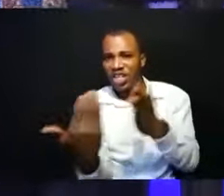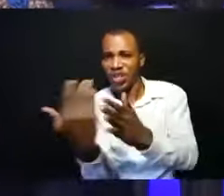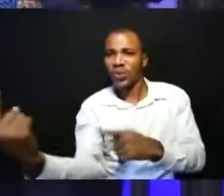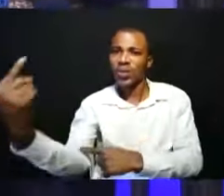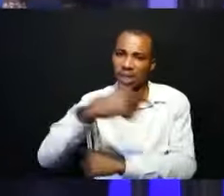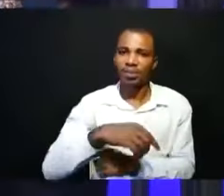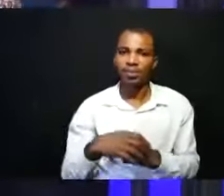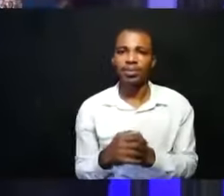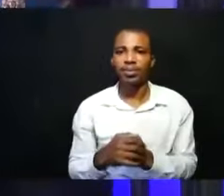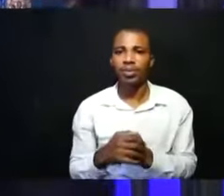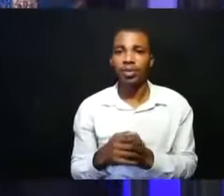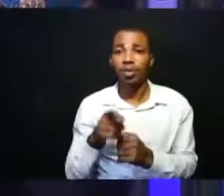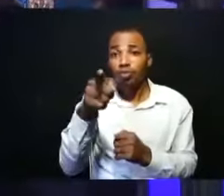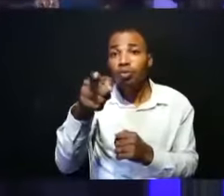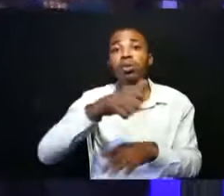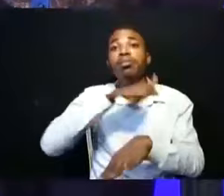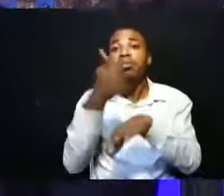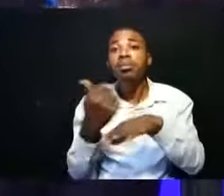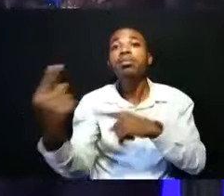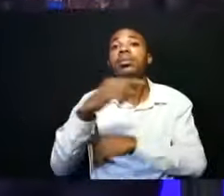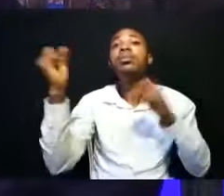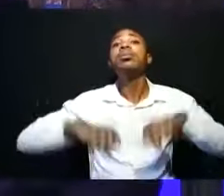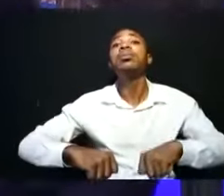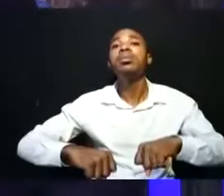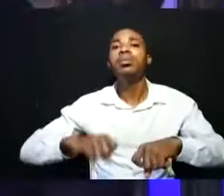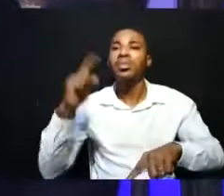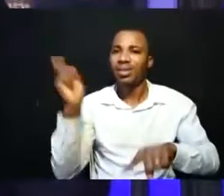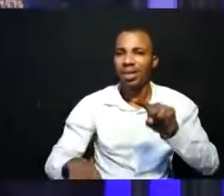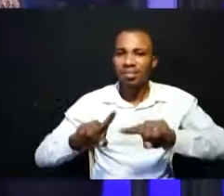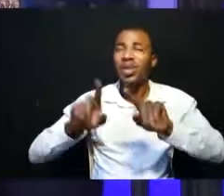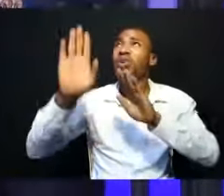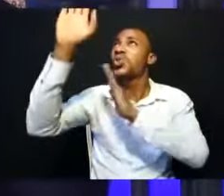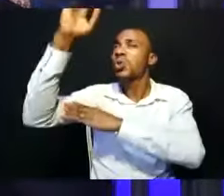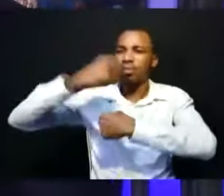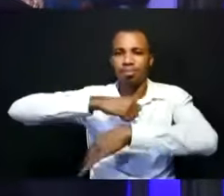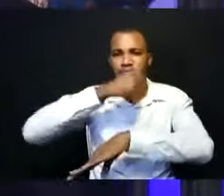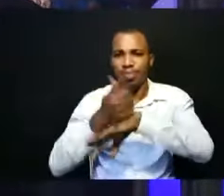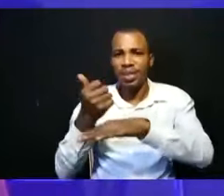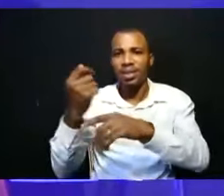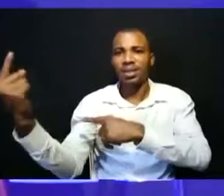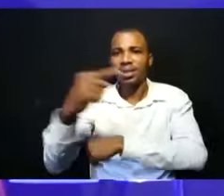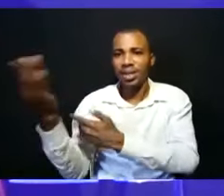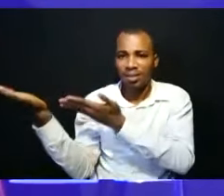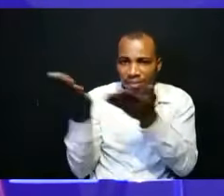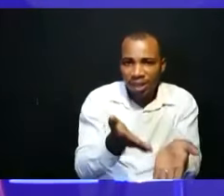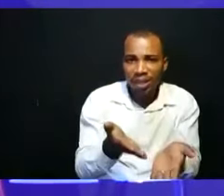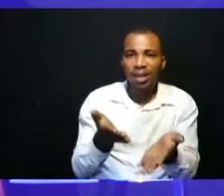There is none of us that can make a day, but he makes the day for us to better our